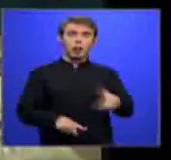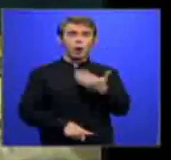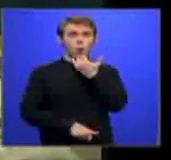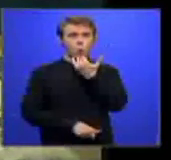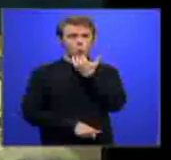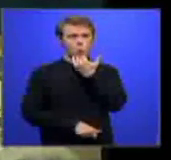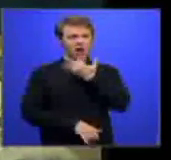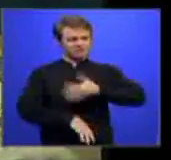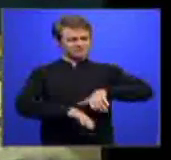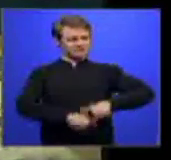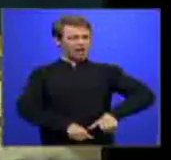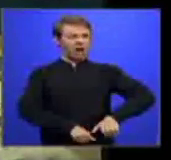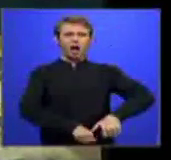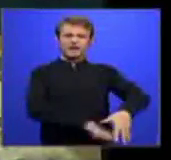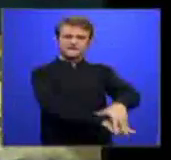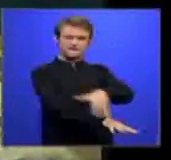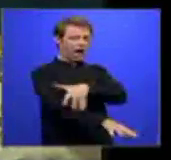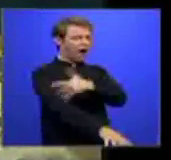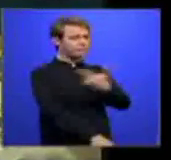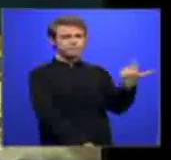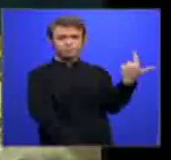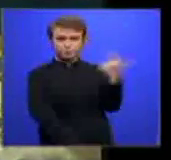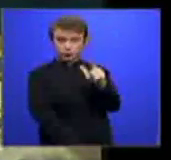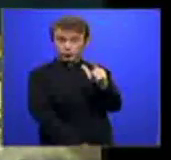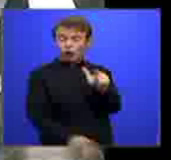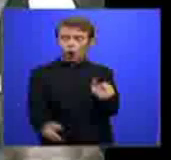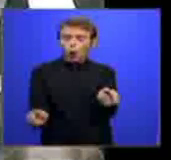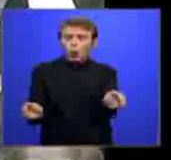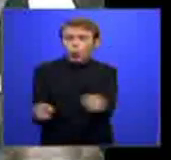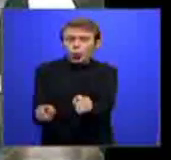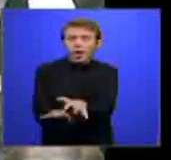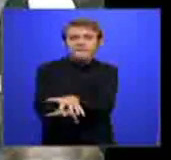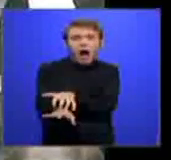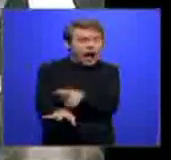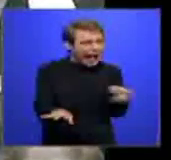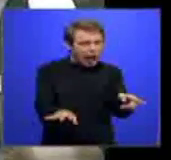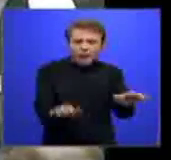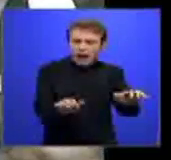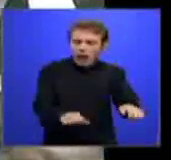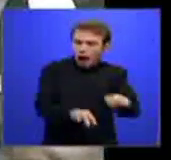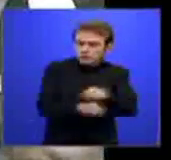and capable of mentoring smallholder farmers.